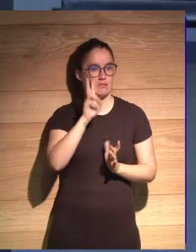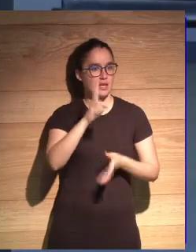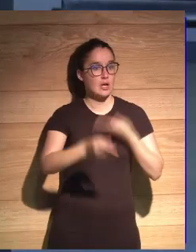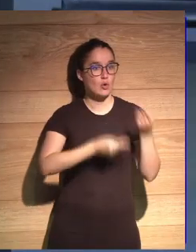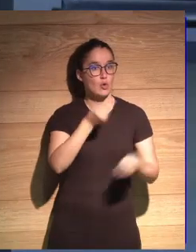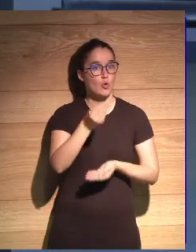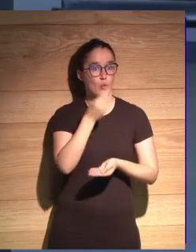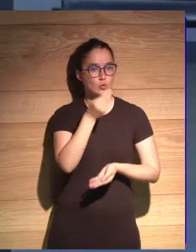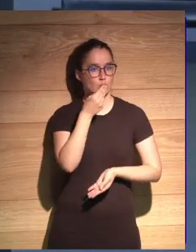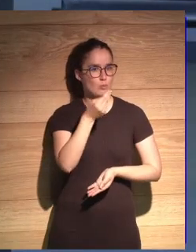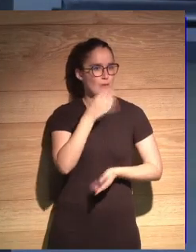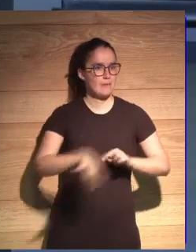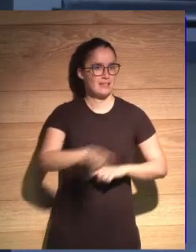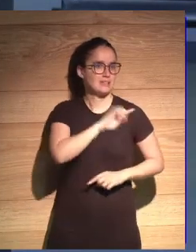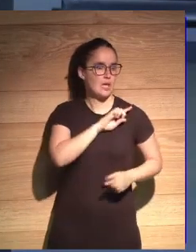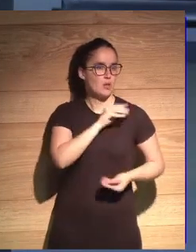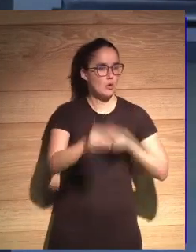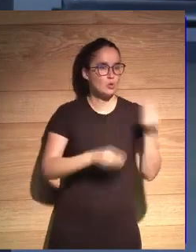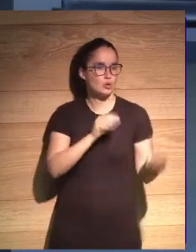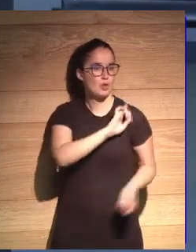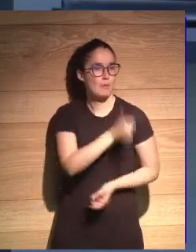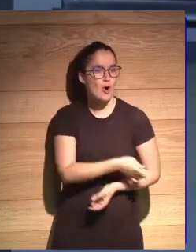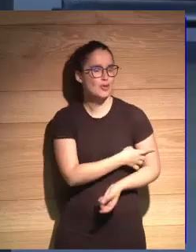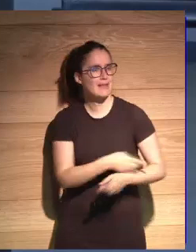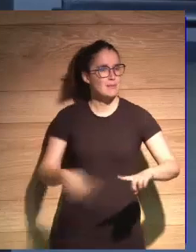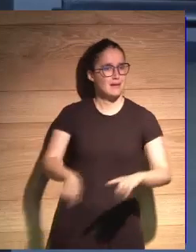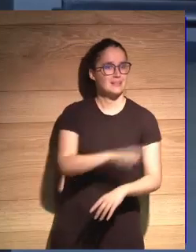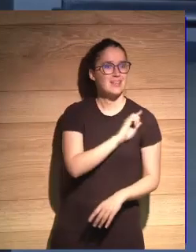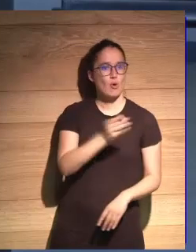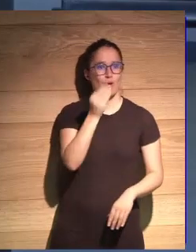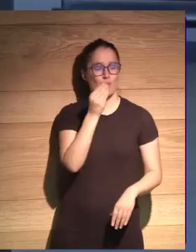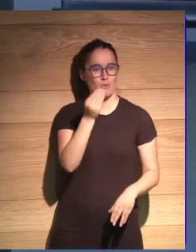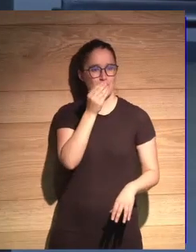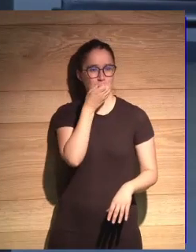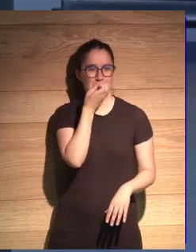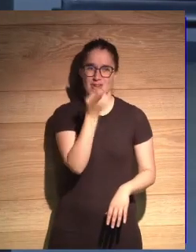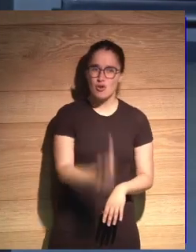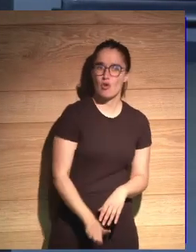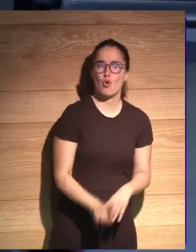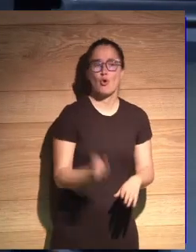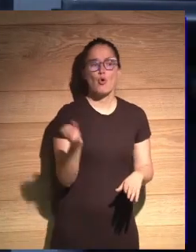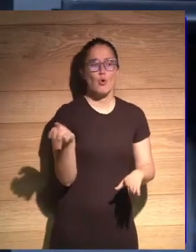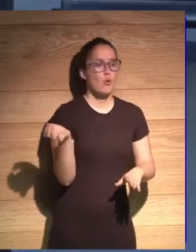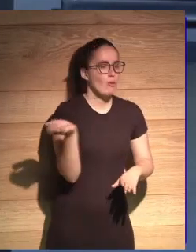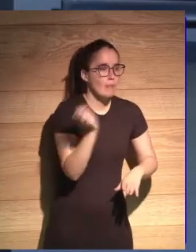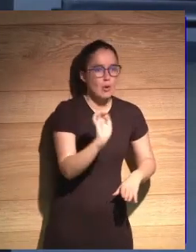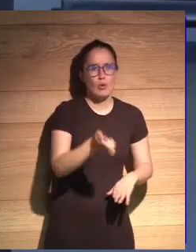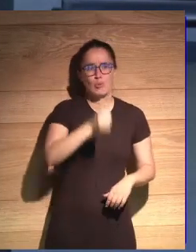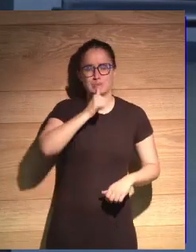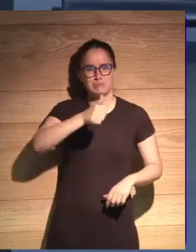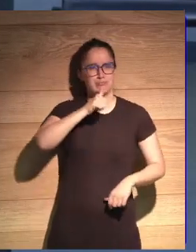is bad. And we can see that the excess of sport, the excess of